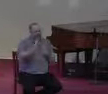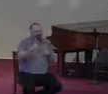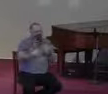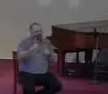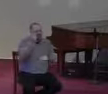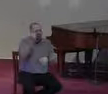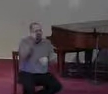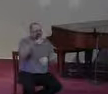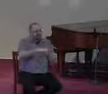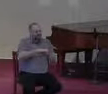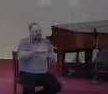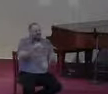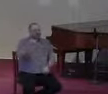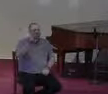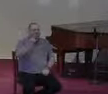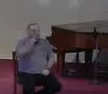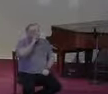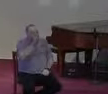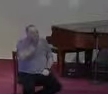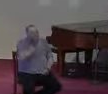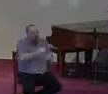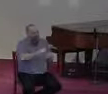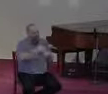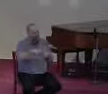slowness. He's patient with you.